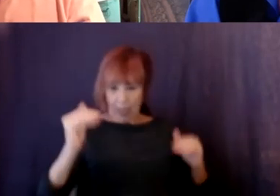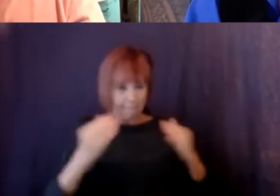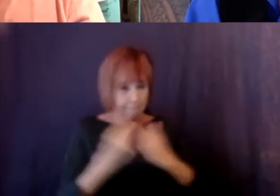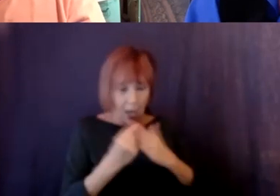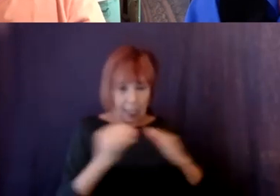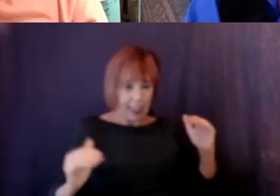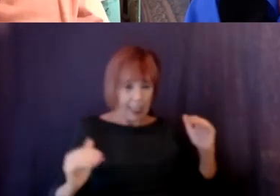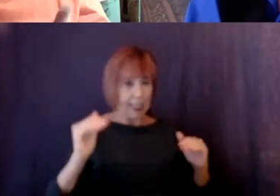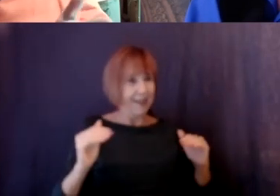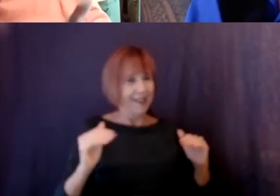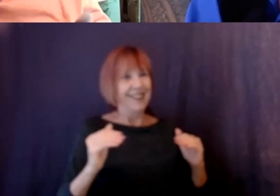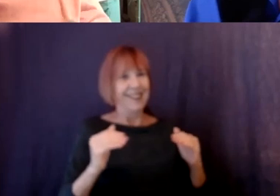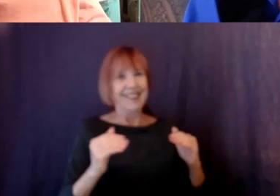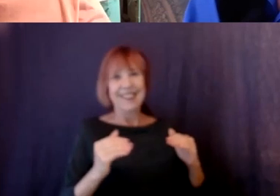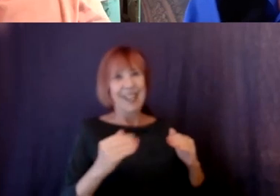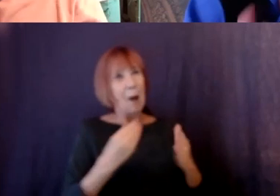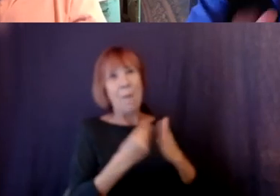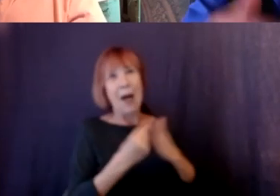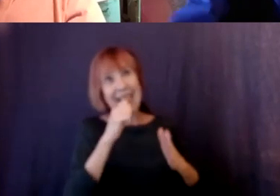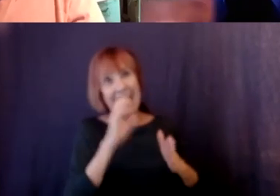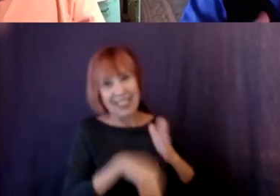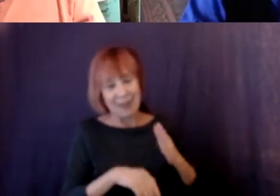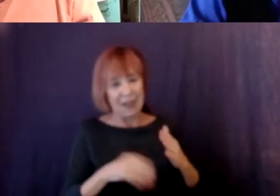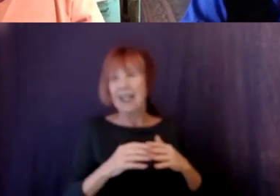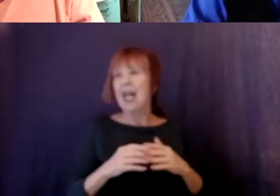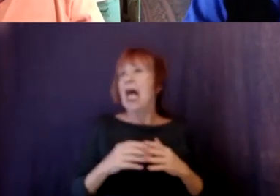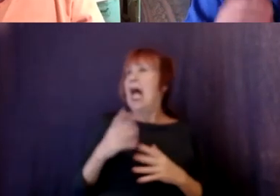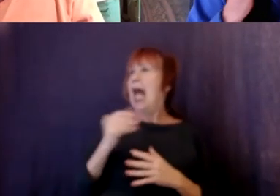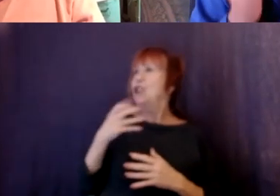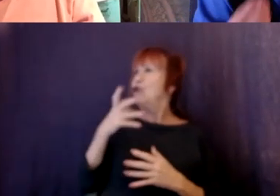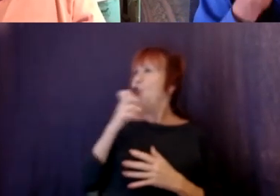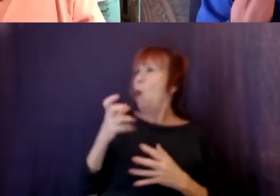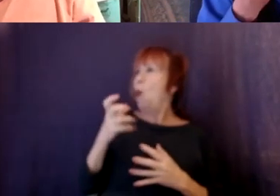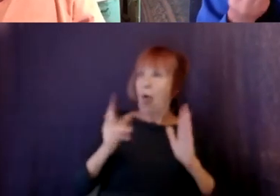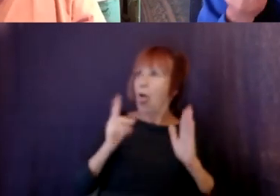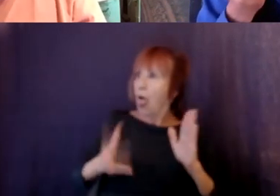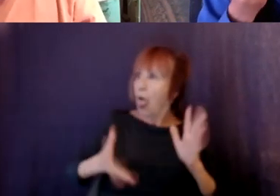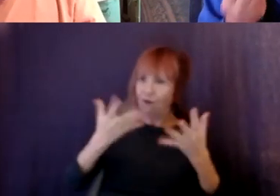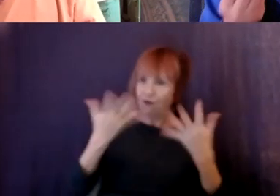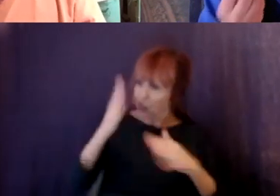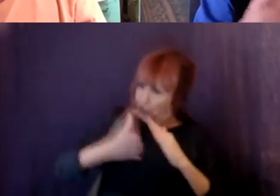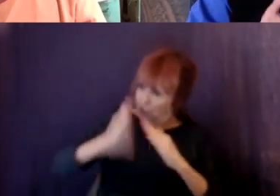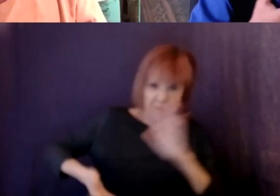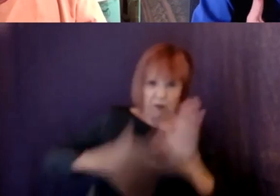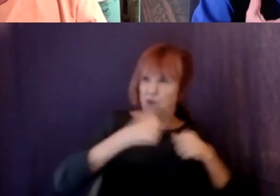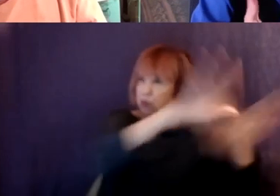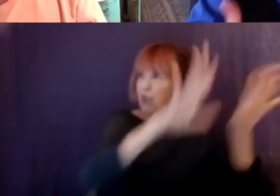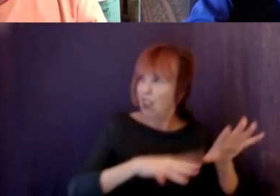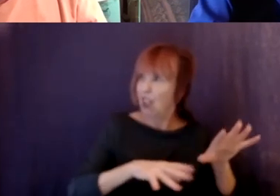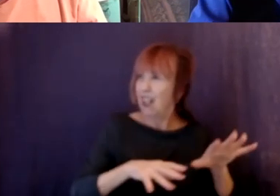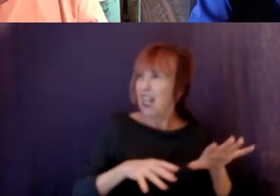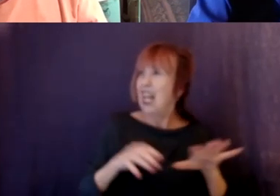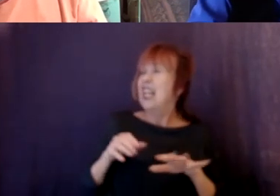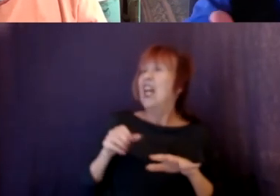money ain't cheap. Yeah. And not to rush it out there either. If you feel it's not what you really truly